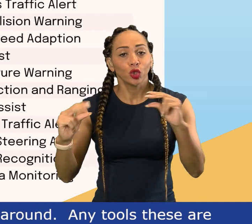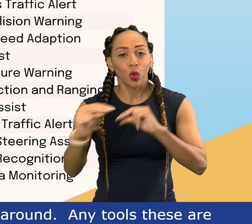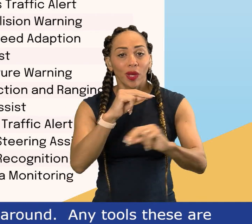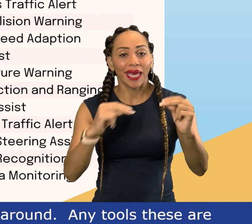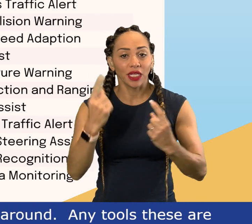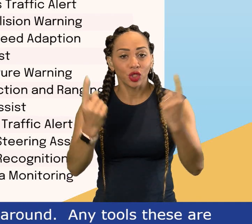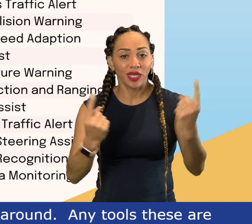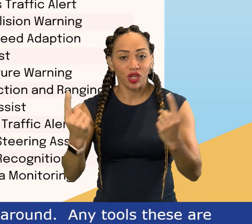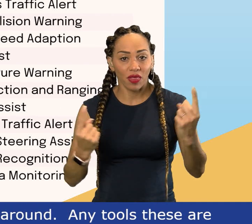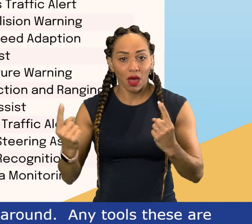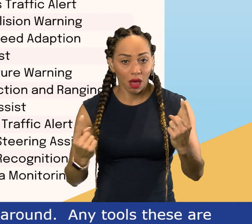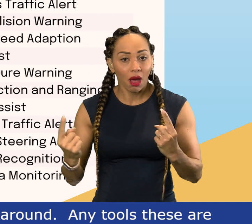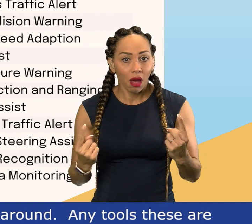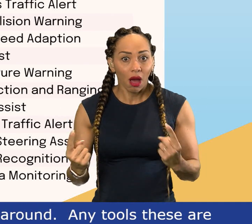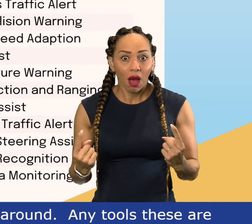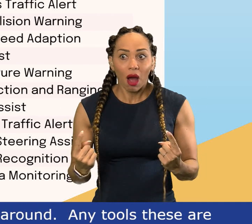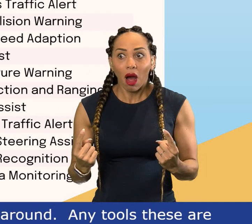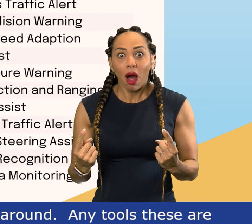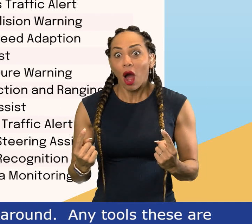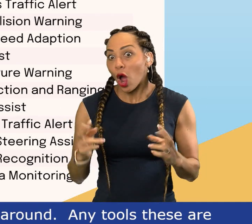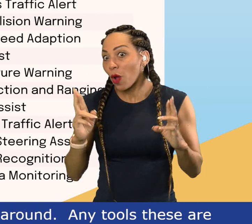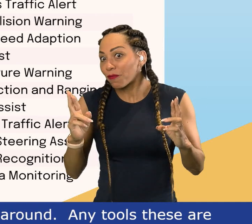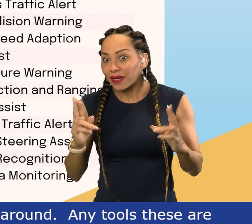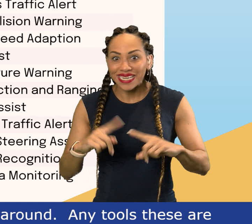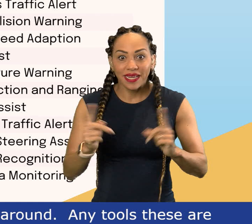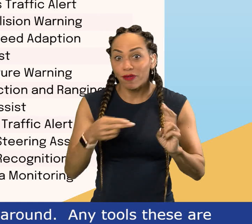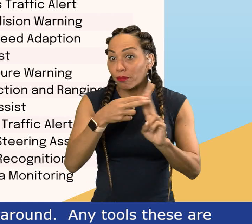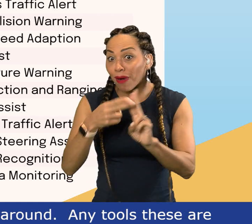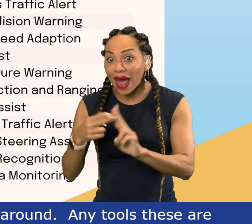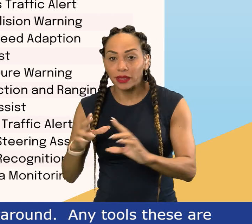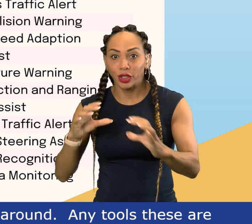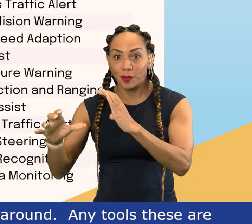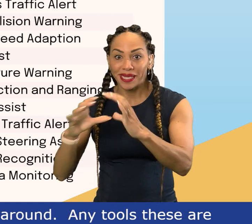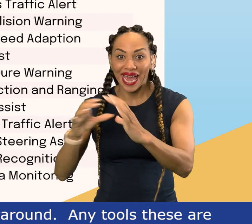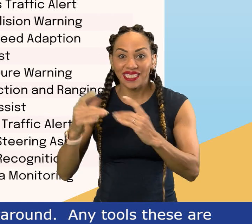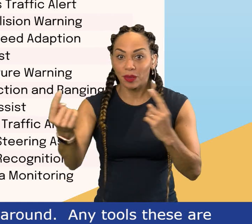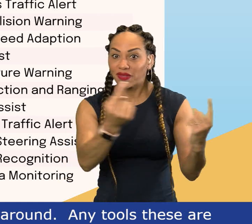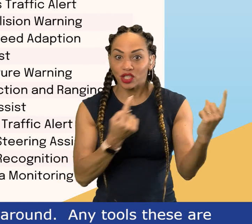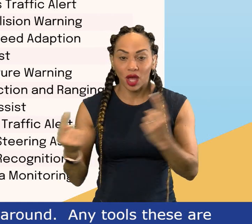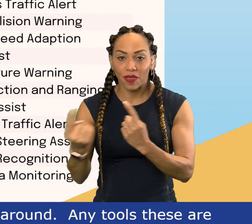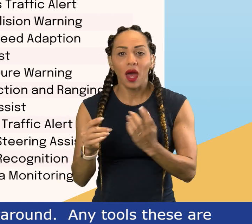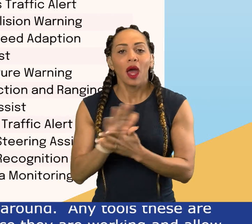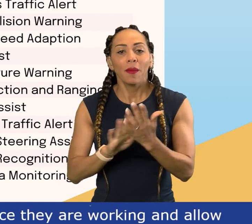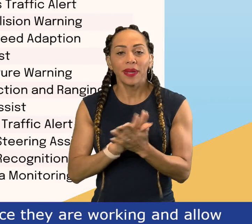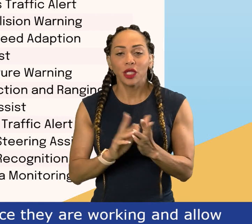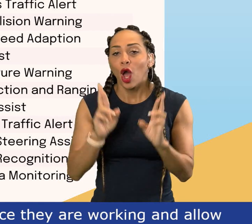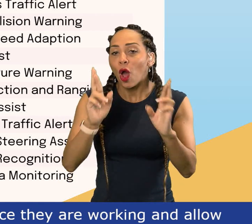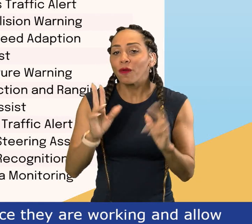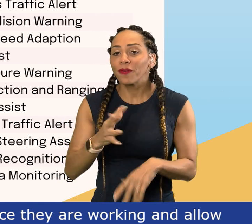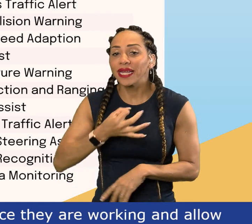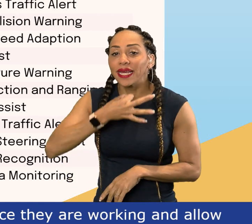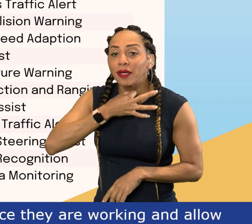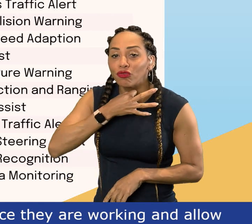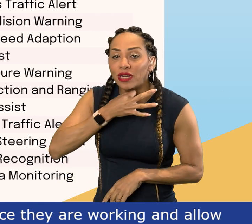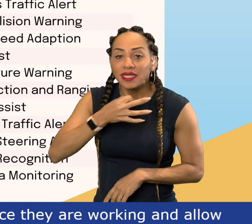manufacturers to talk to different manufacturers, then you've got the possibility of massively reducing potential accidents, etc. But also some of these technologies that are available